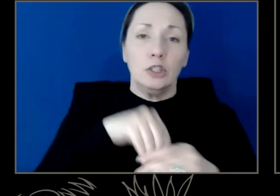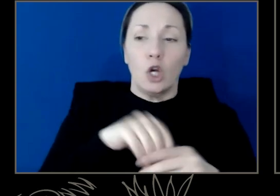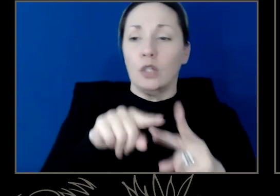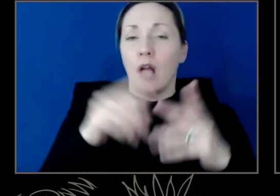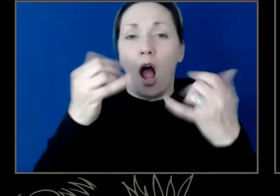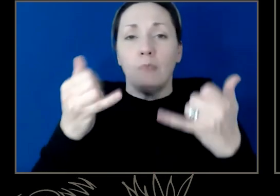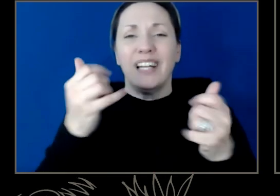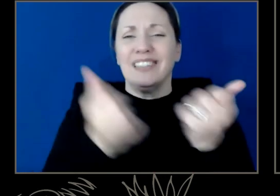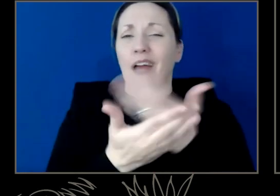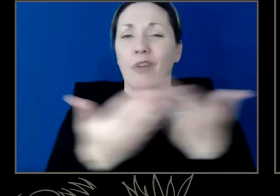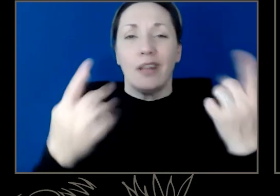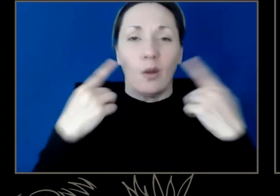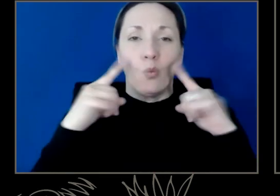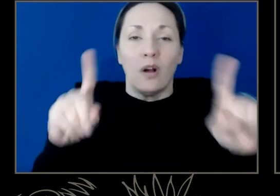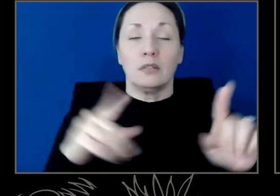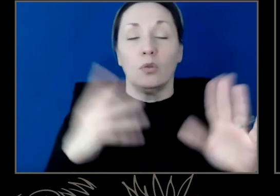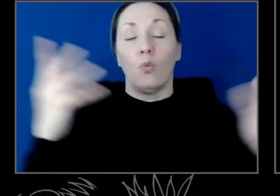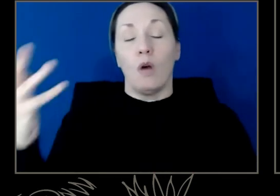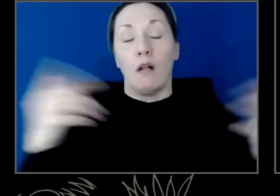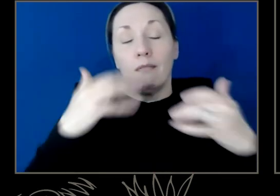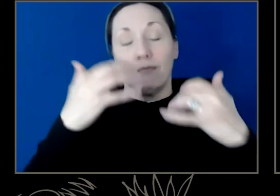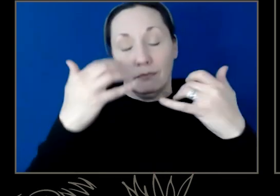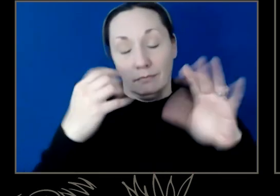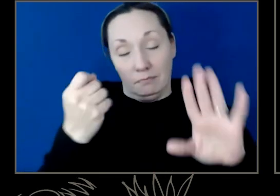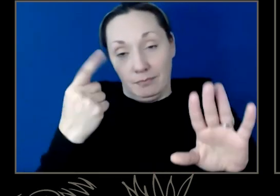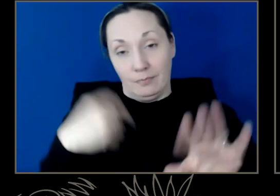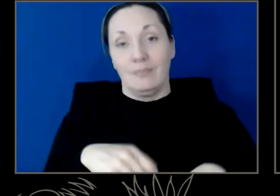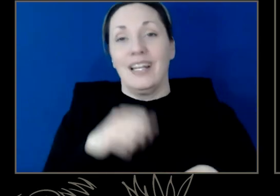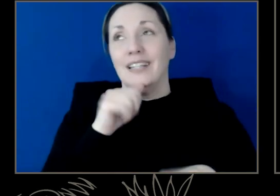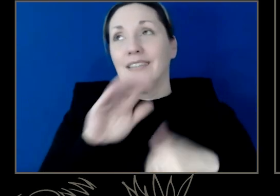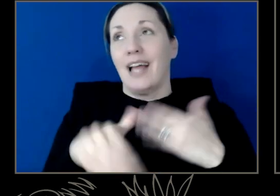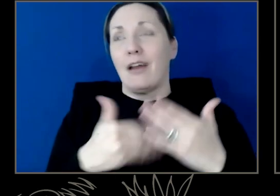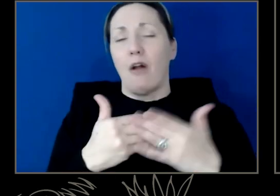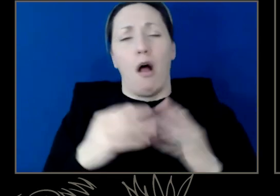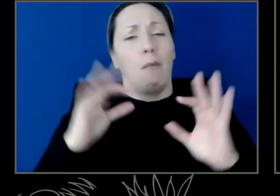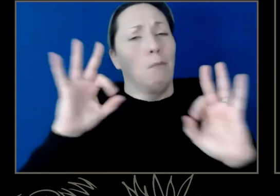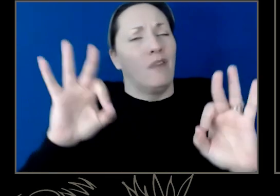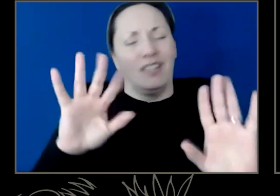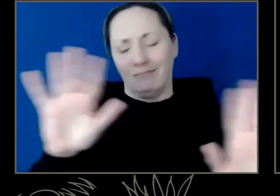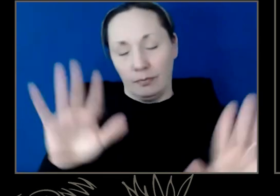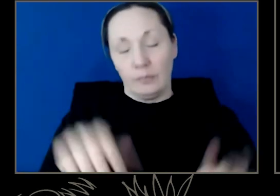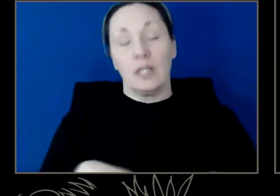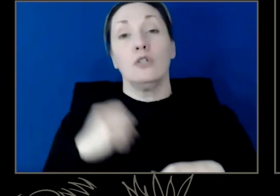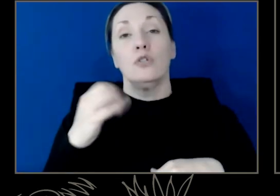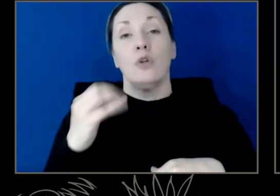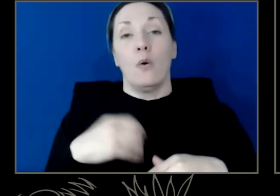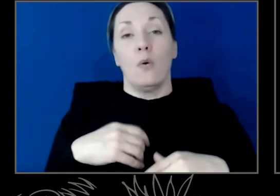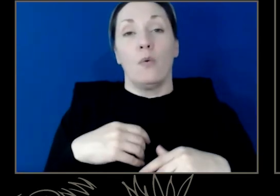well. Now, it's not all roses, okay?